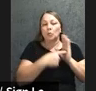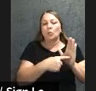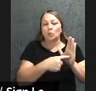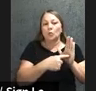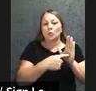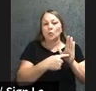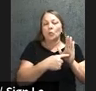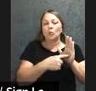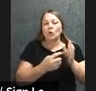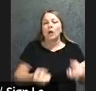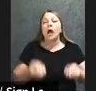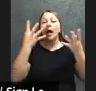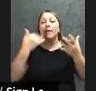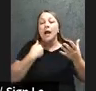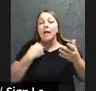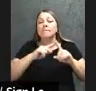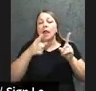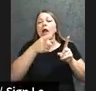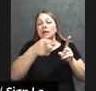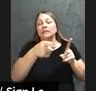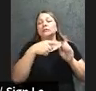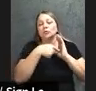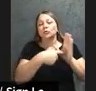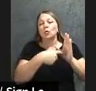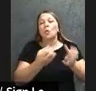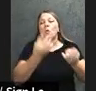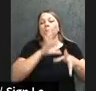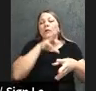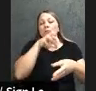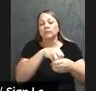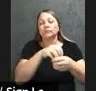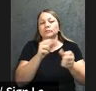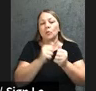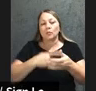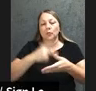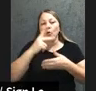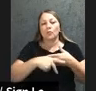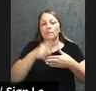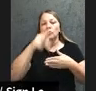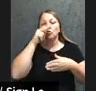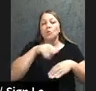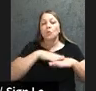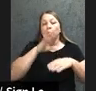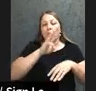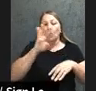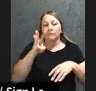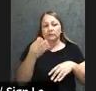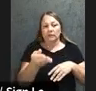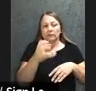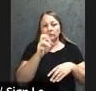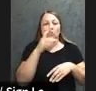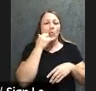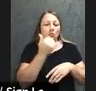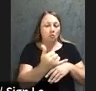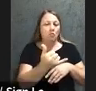have participated in this program. So if you go to the website that's shown on the page or call that main